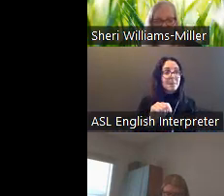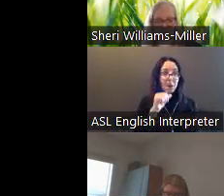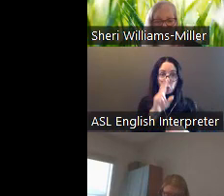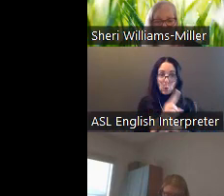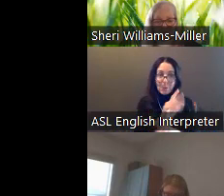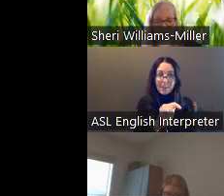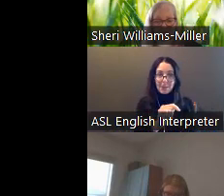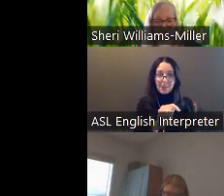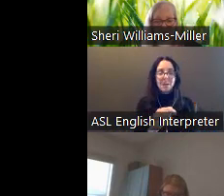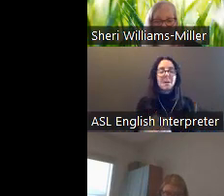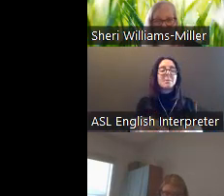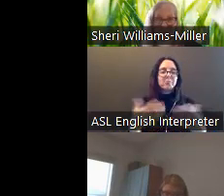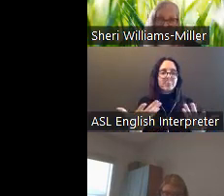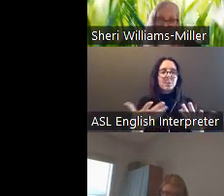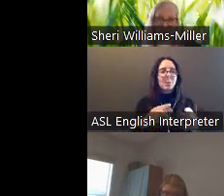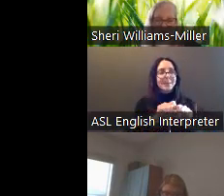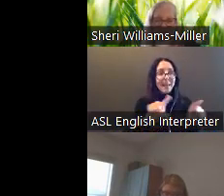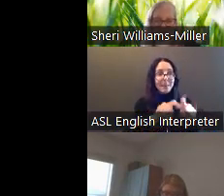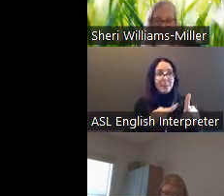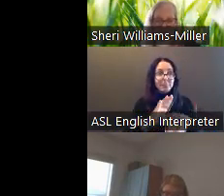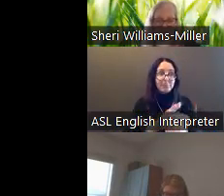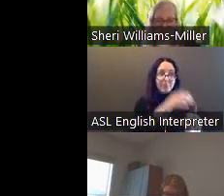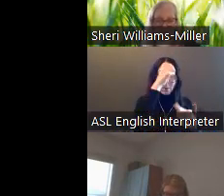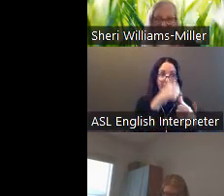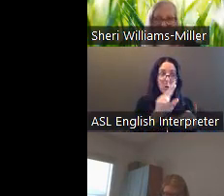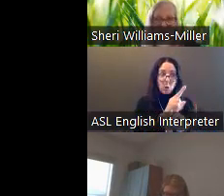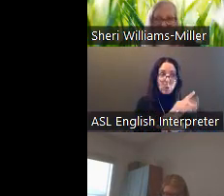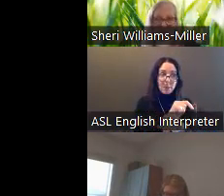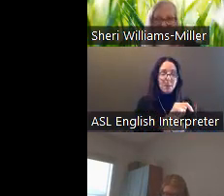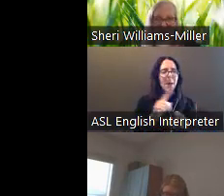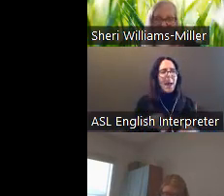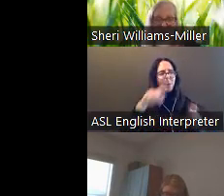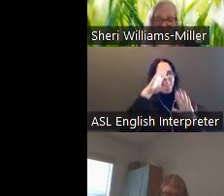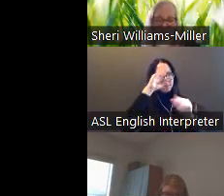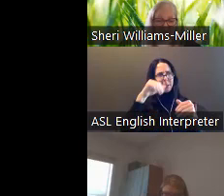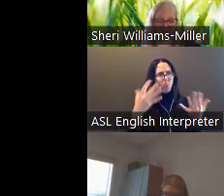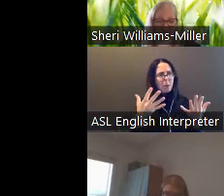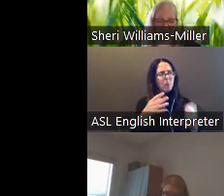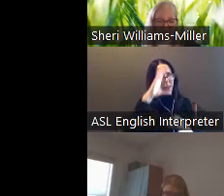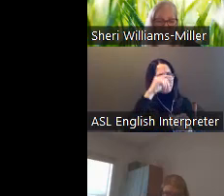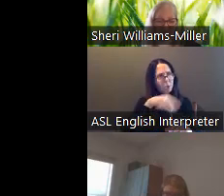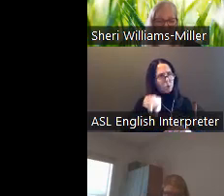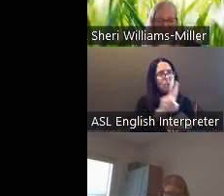for information and reminders, as well as expectations regarding using the tools.